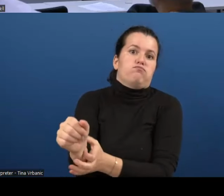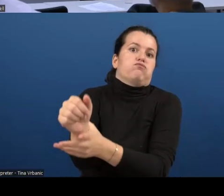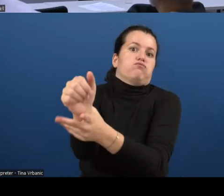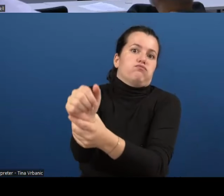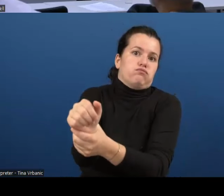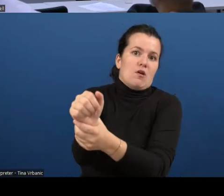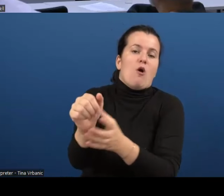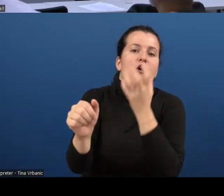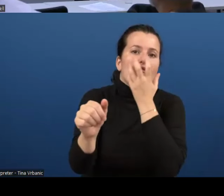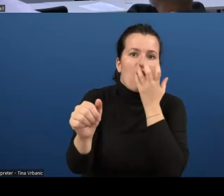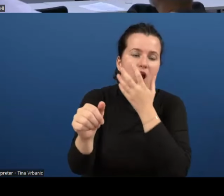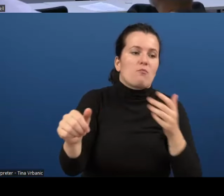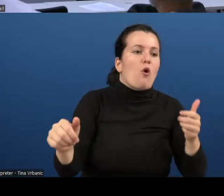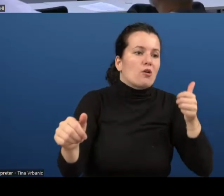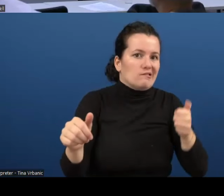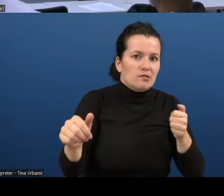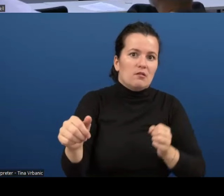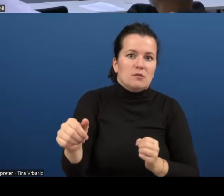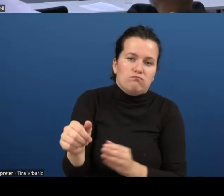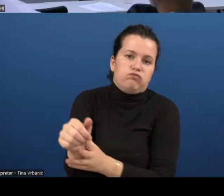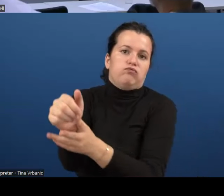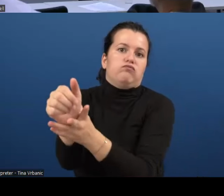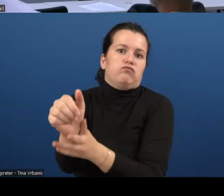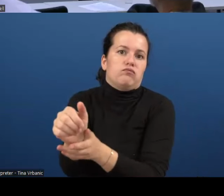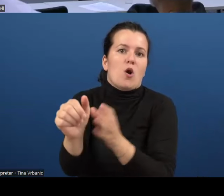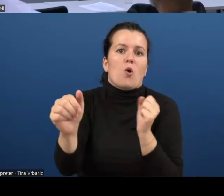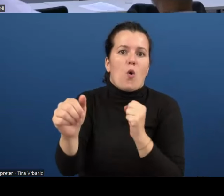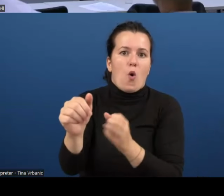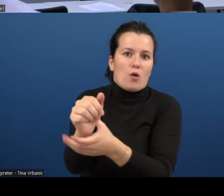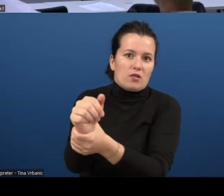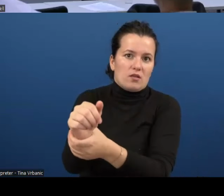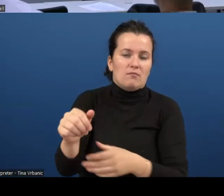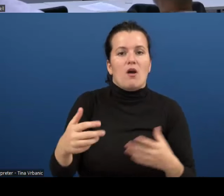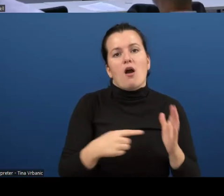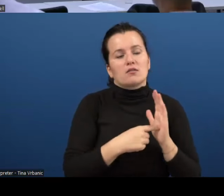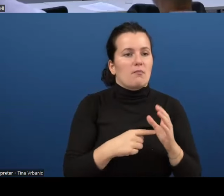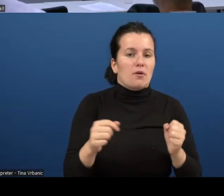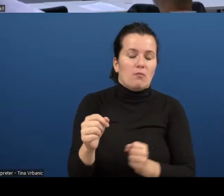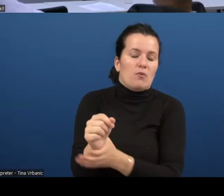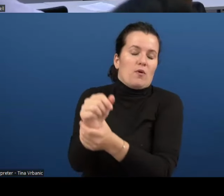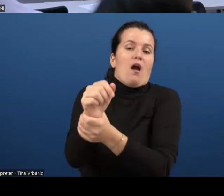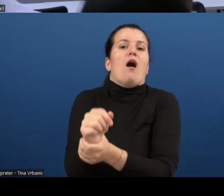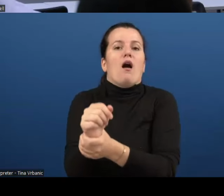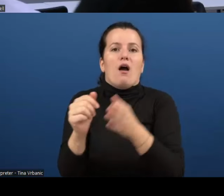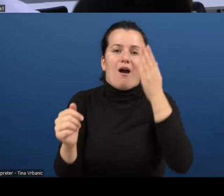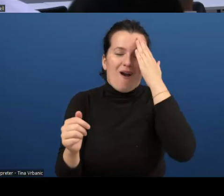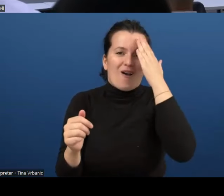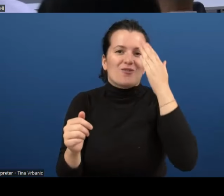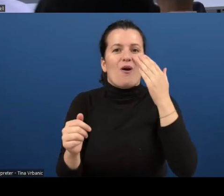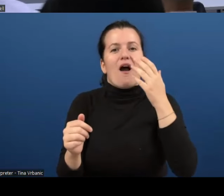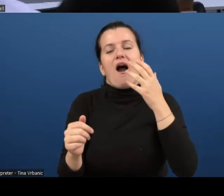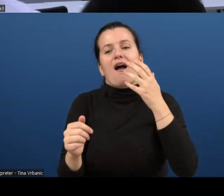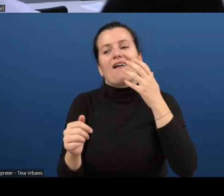other person. So to show either I think of you or I'm not feeling very